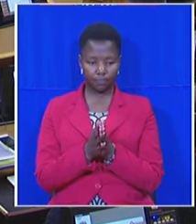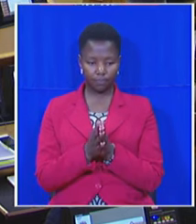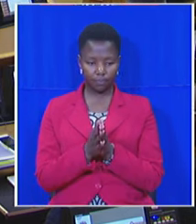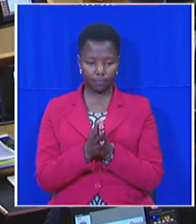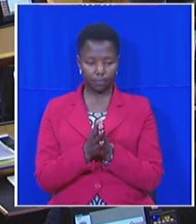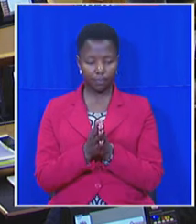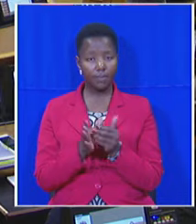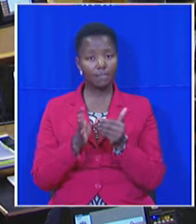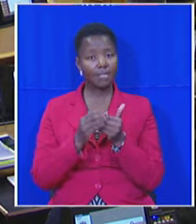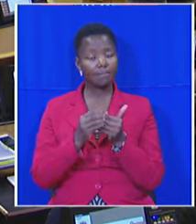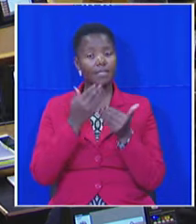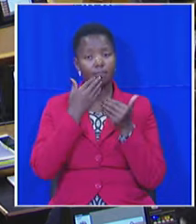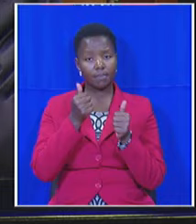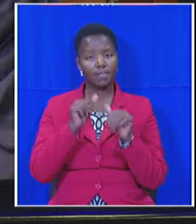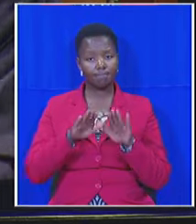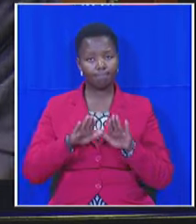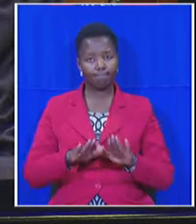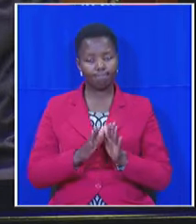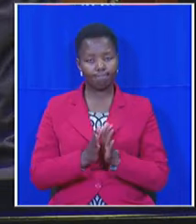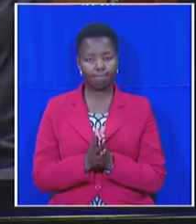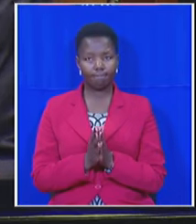Order, honourable members.